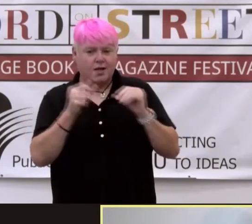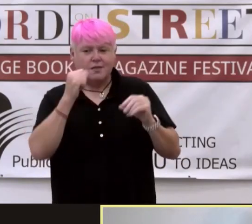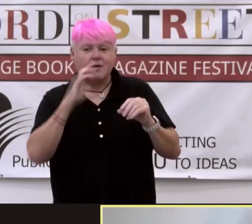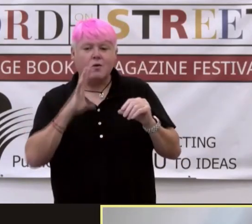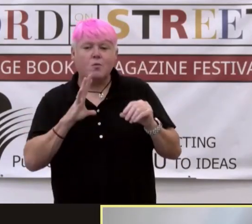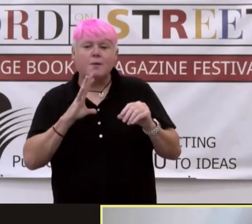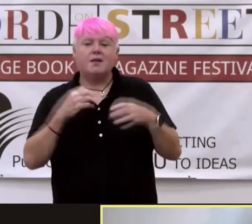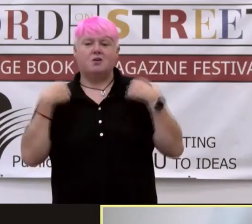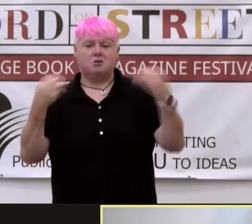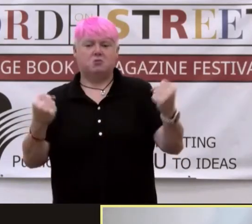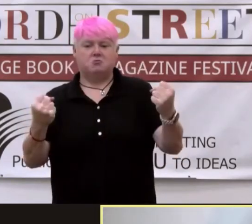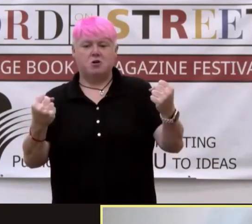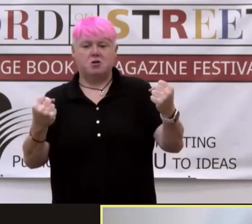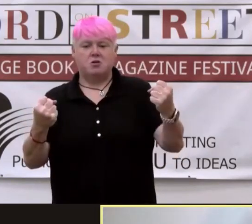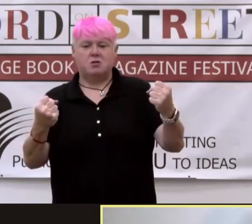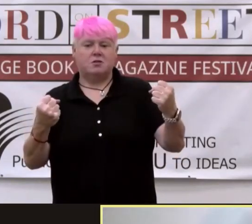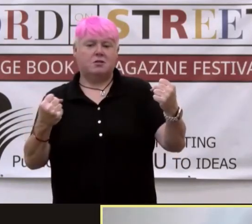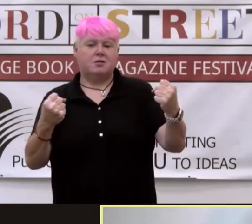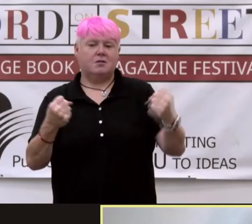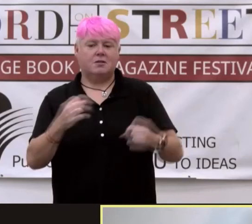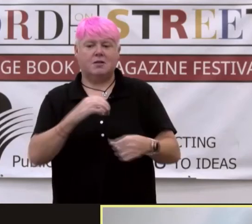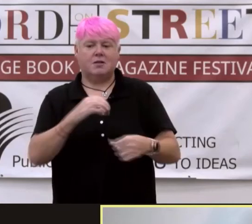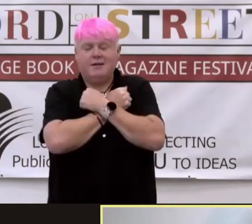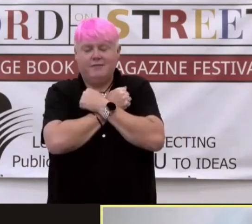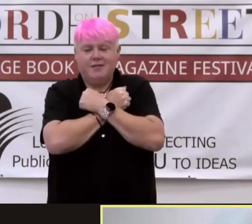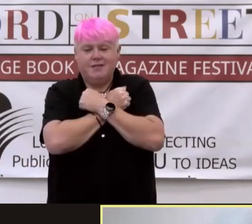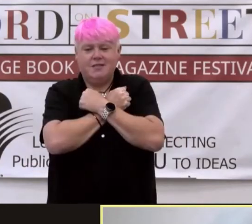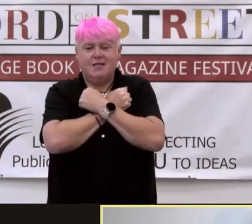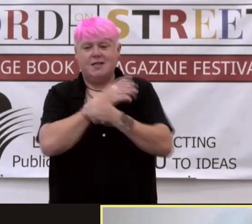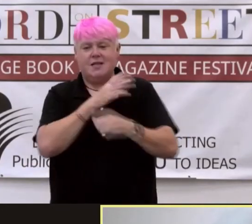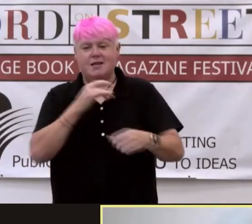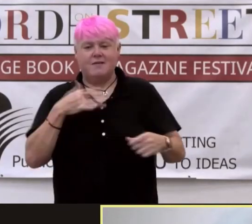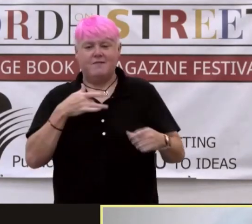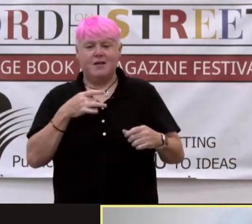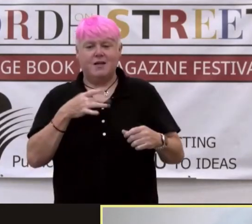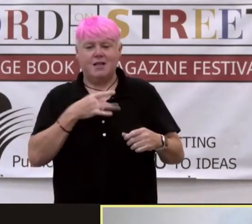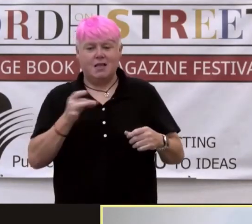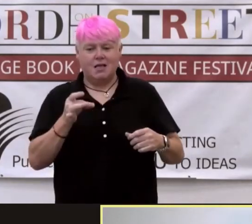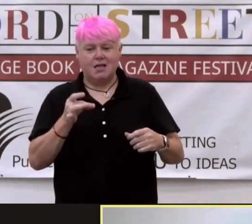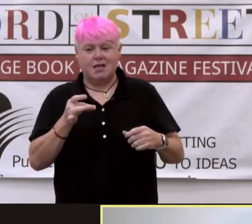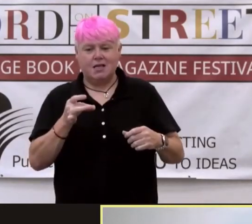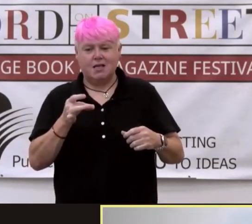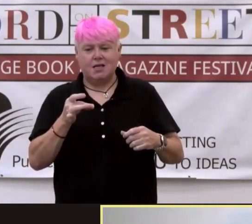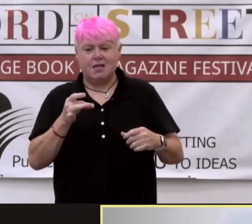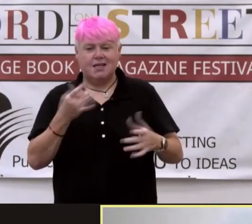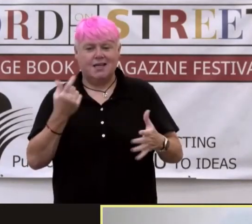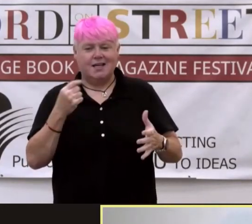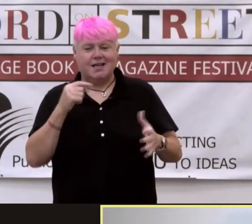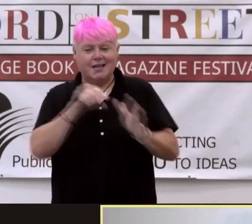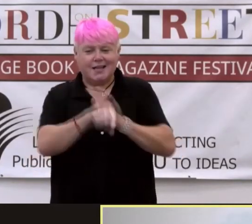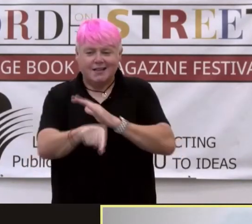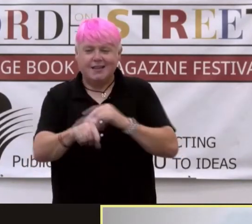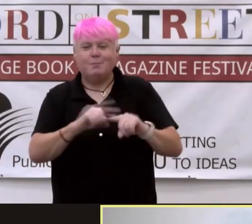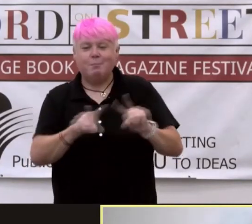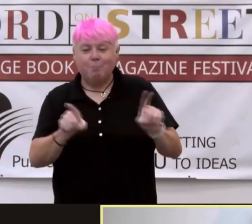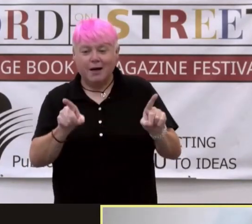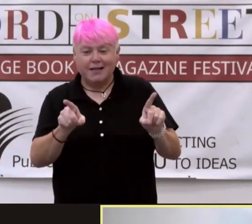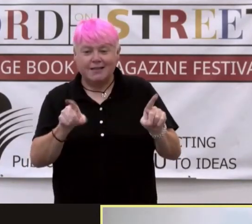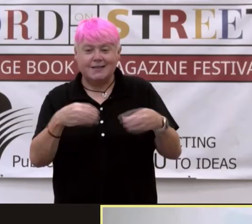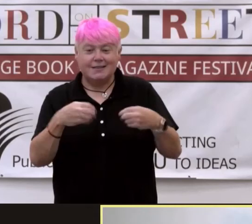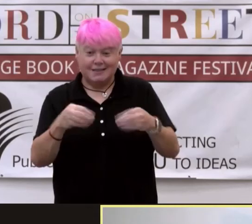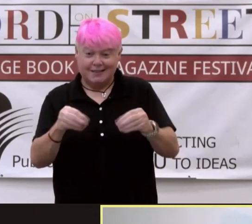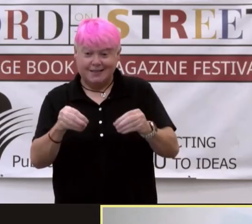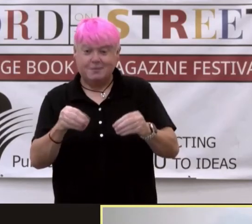strong, and I love it. And I feel like I totally butchered my sell on that, but it's so good.